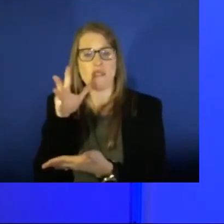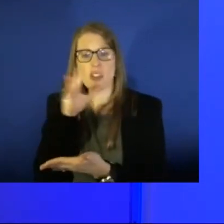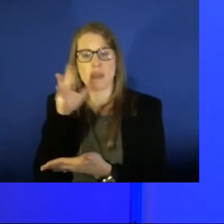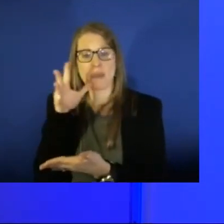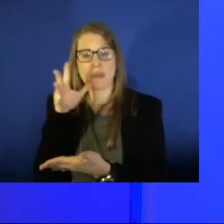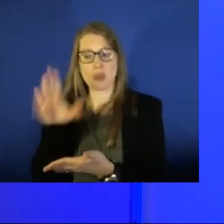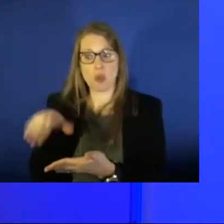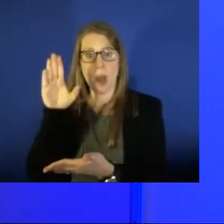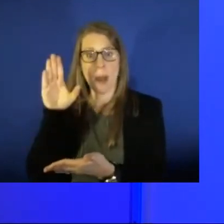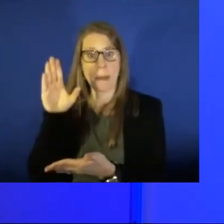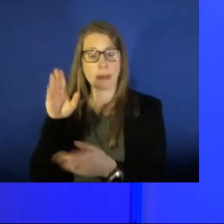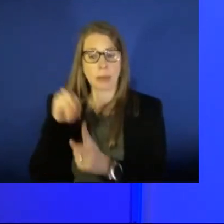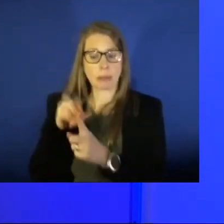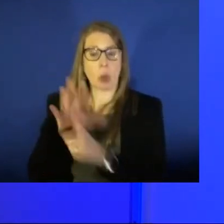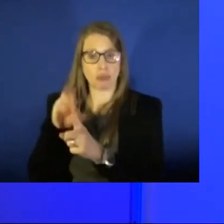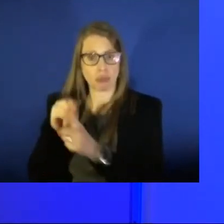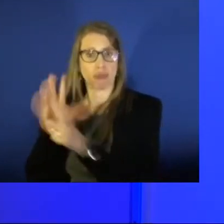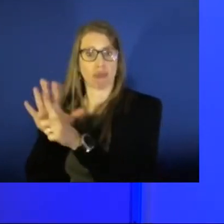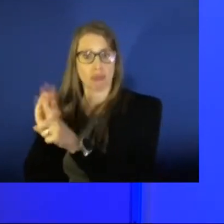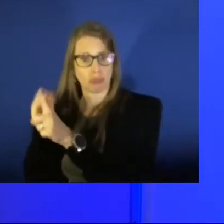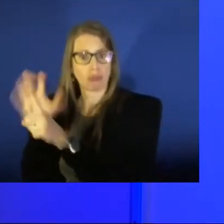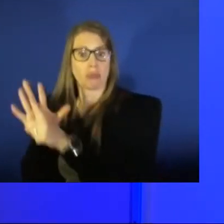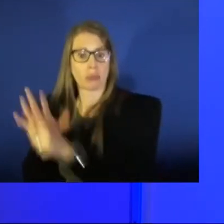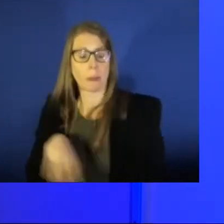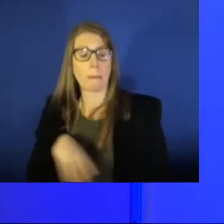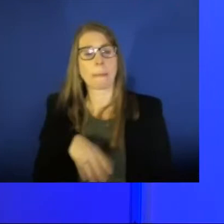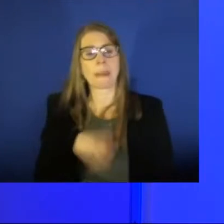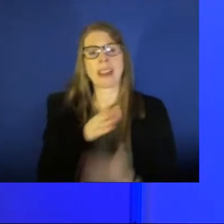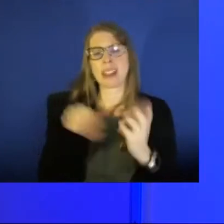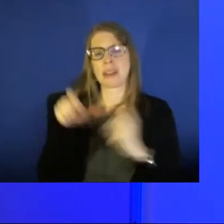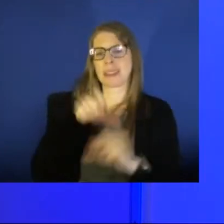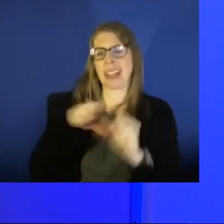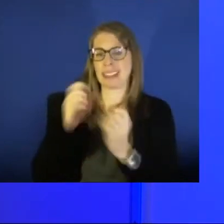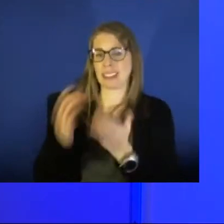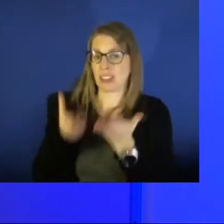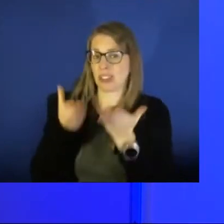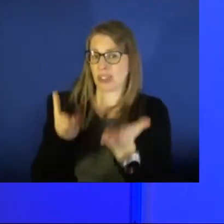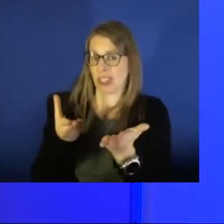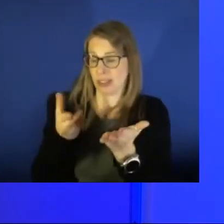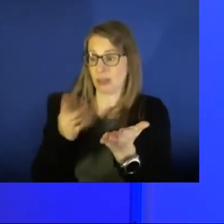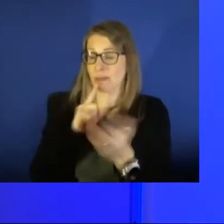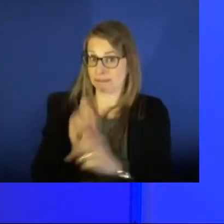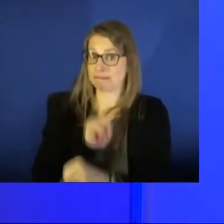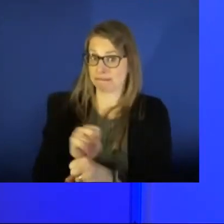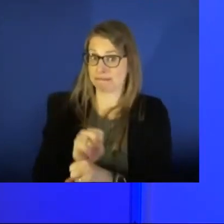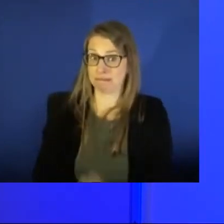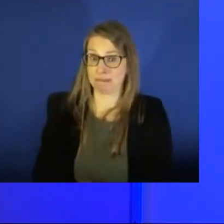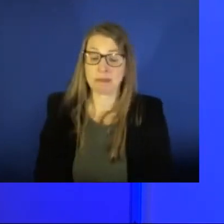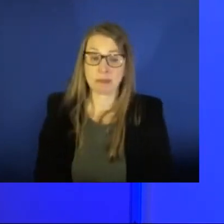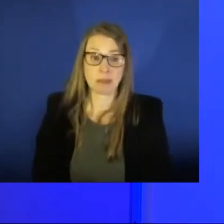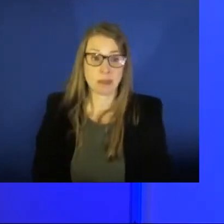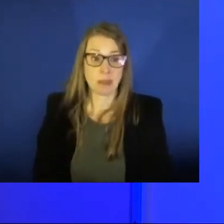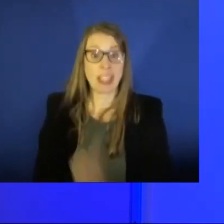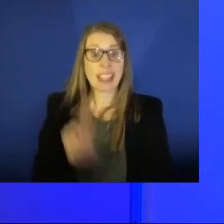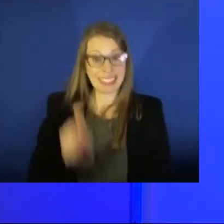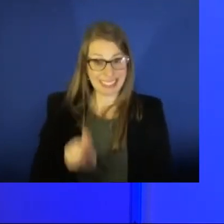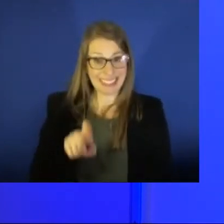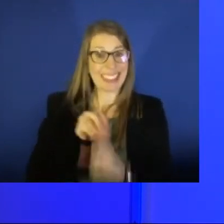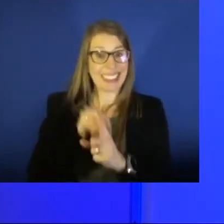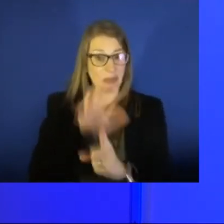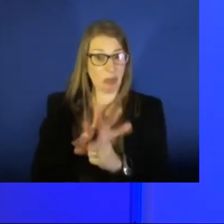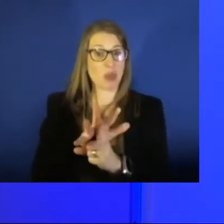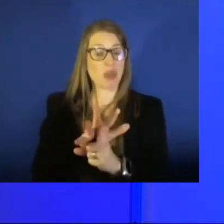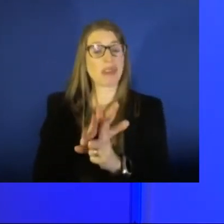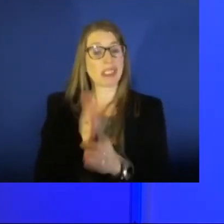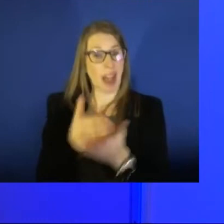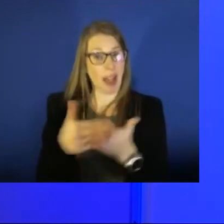multiple exposures, and there is some science to suggest that that's true, that you do need exposures to